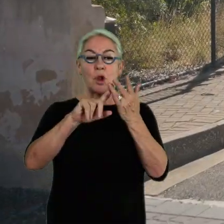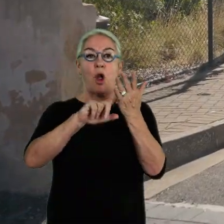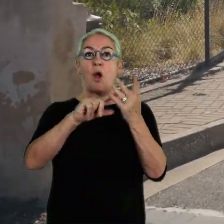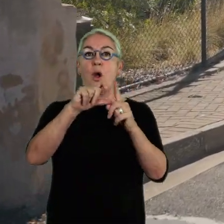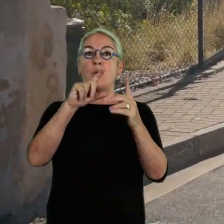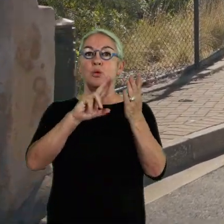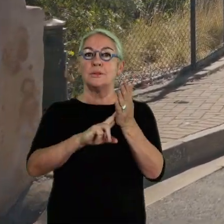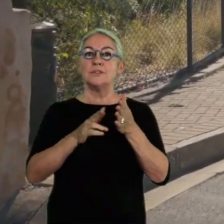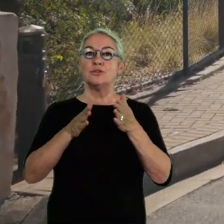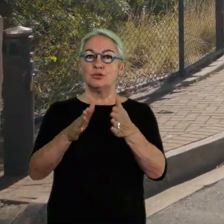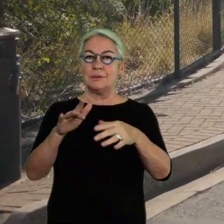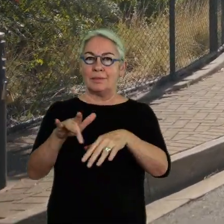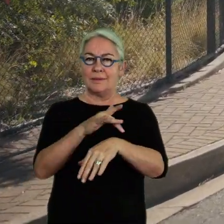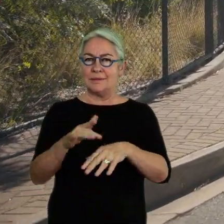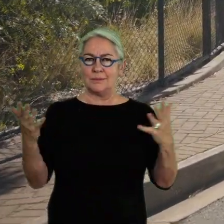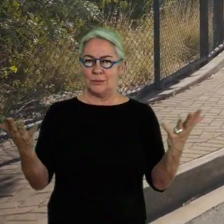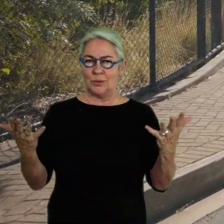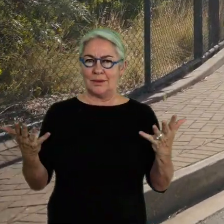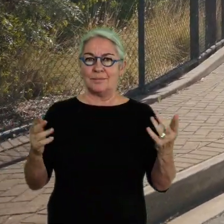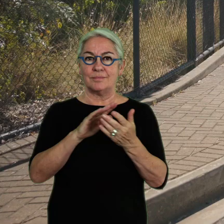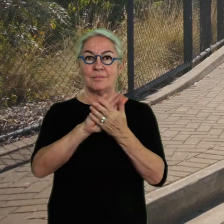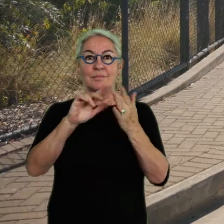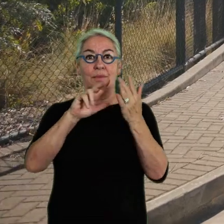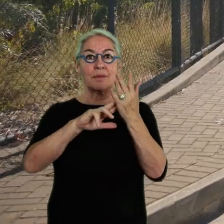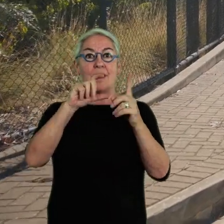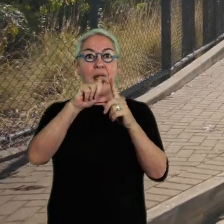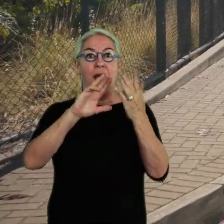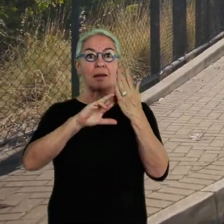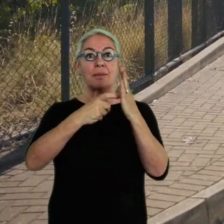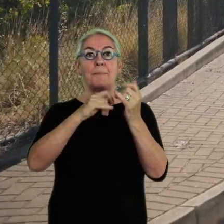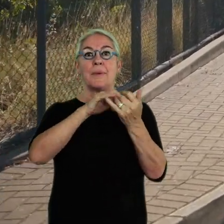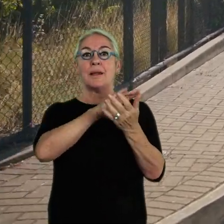Holden Street Theatres is in High Marsh, Ghana Country, South Australia.